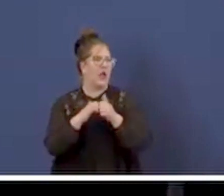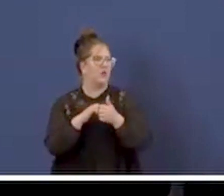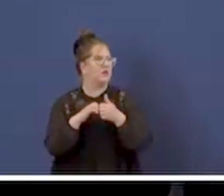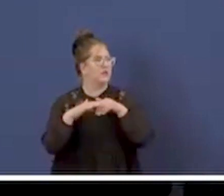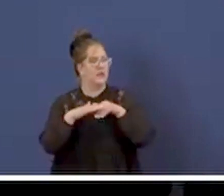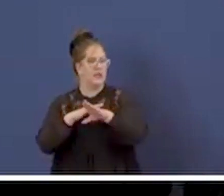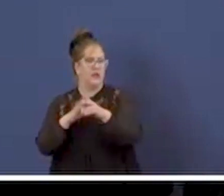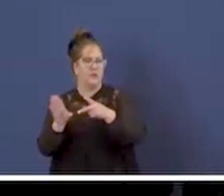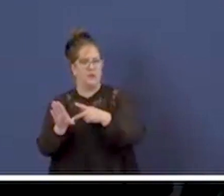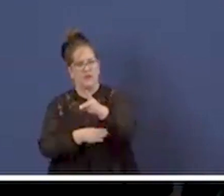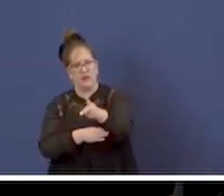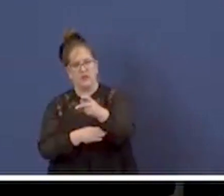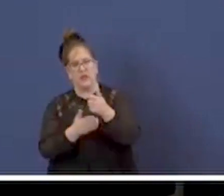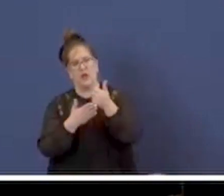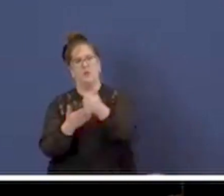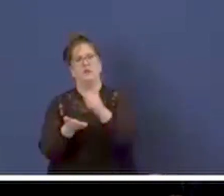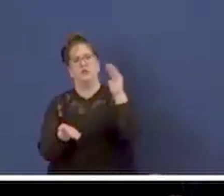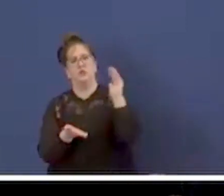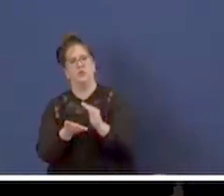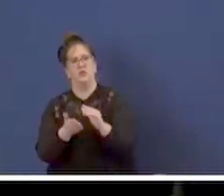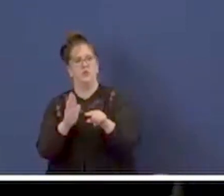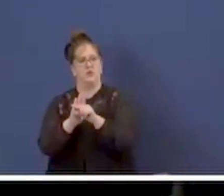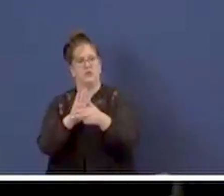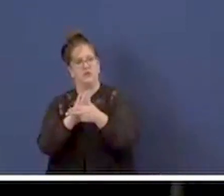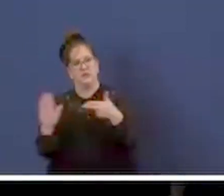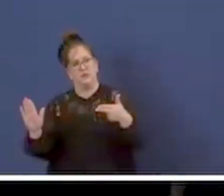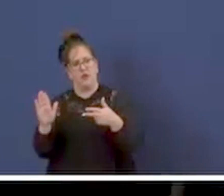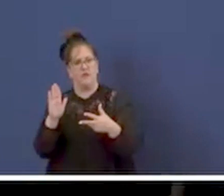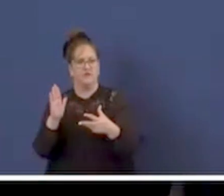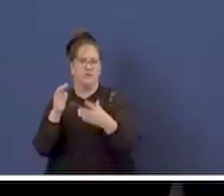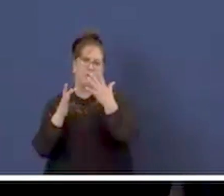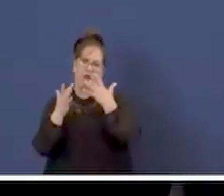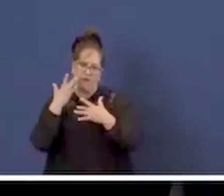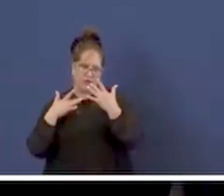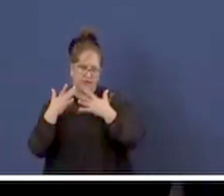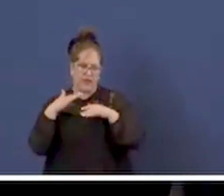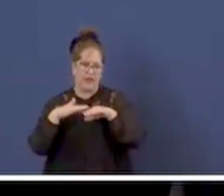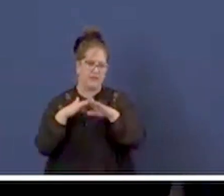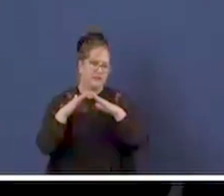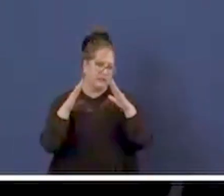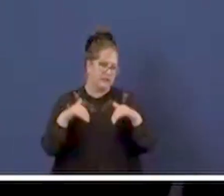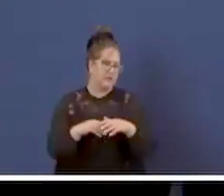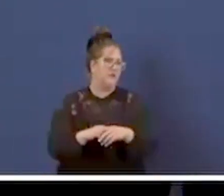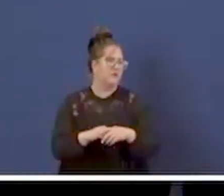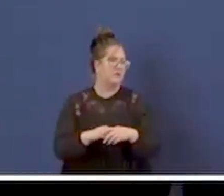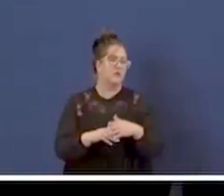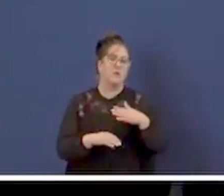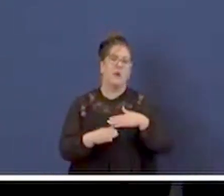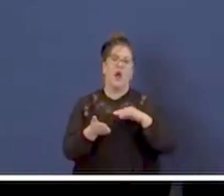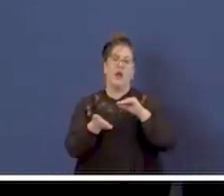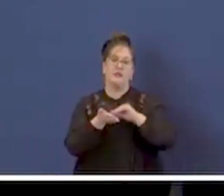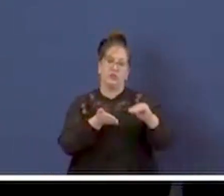professionals contribute to reducing the stigma of poverty and accessing systems? Well, my dissertation